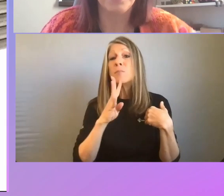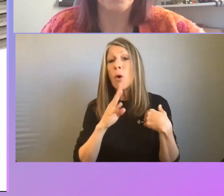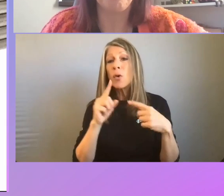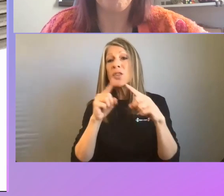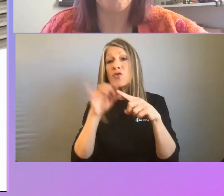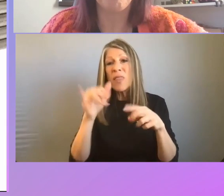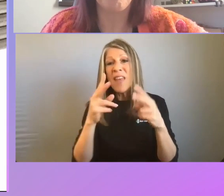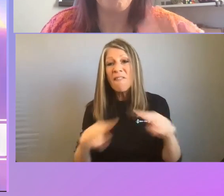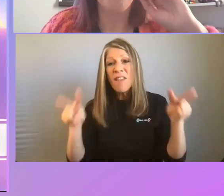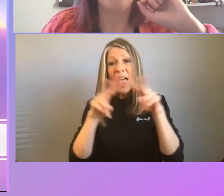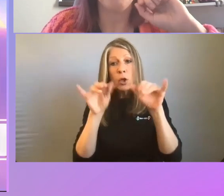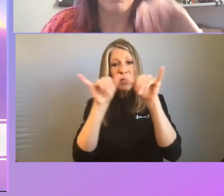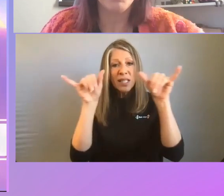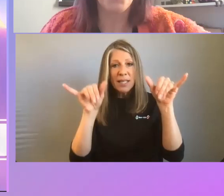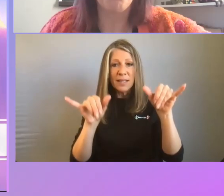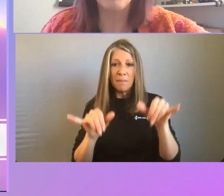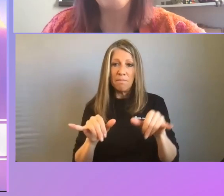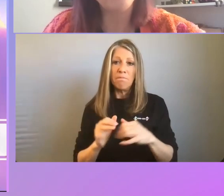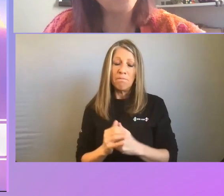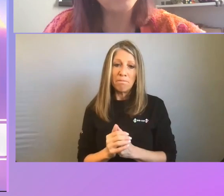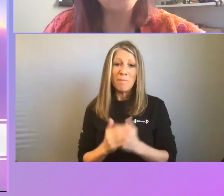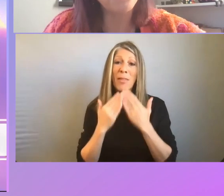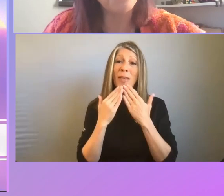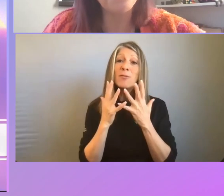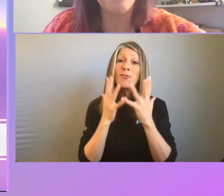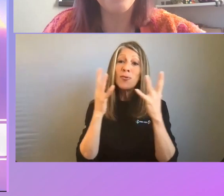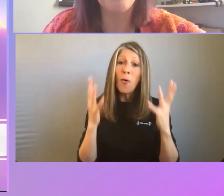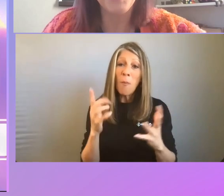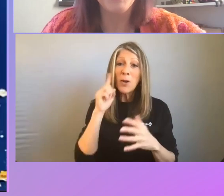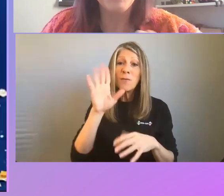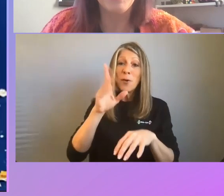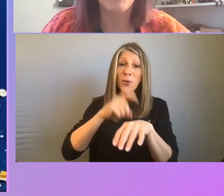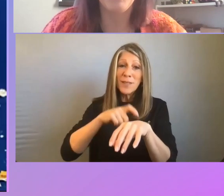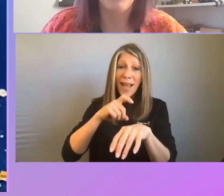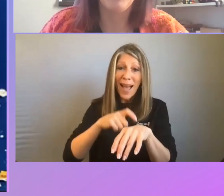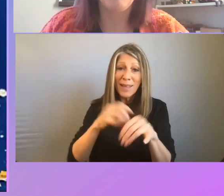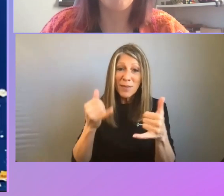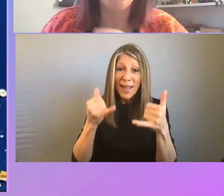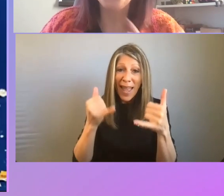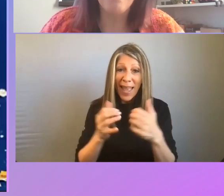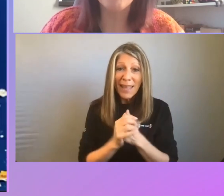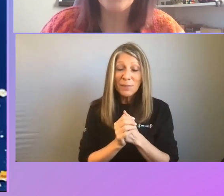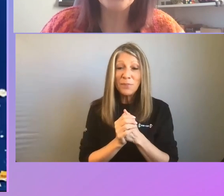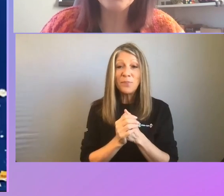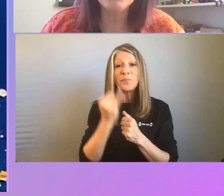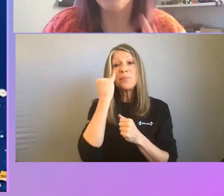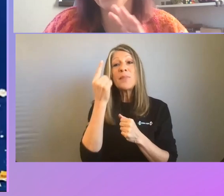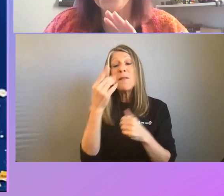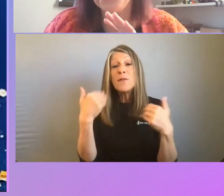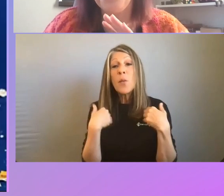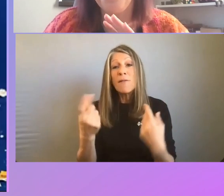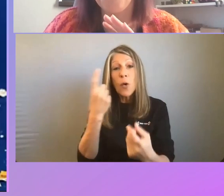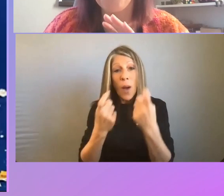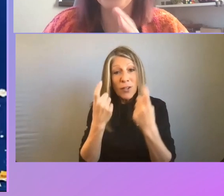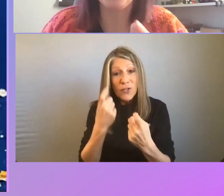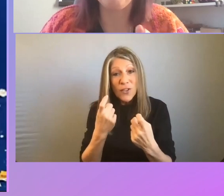value system. So thank you so much for your time today. If you have questions on the